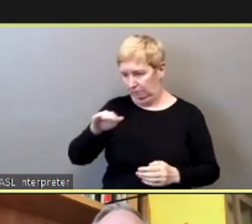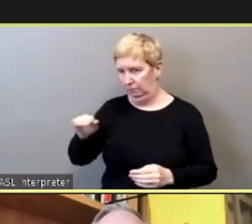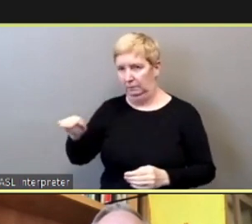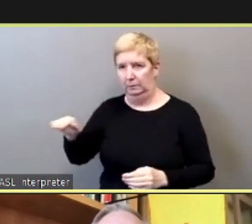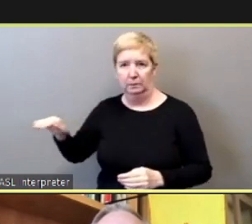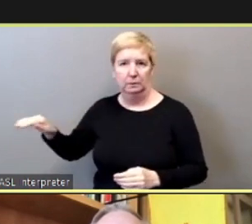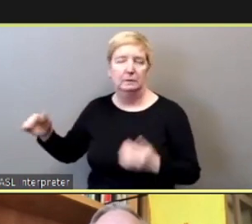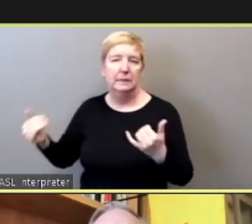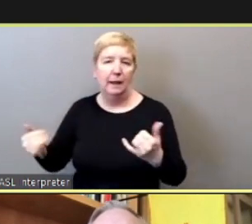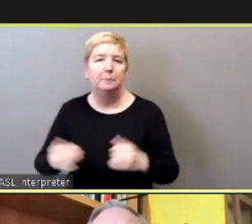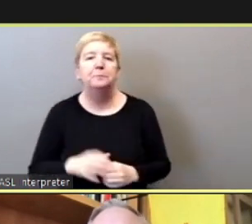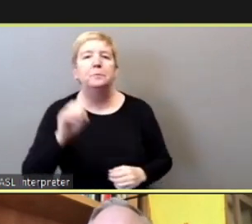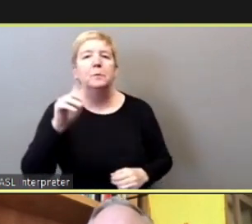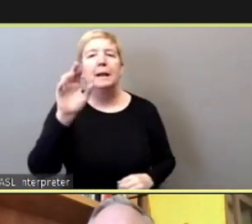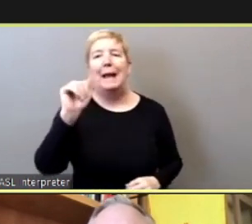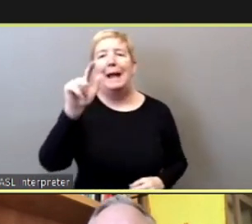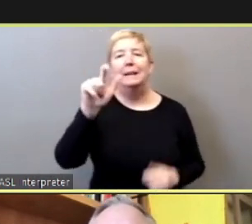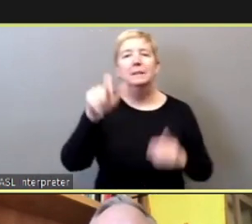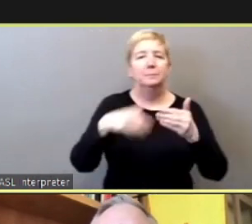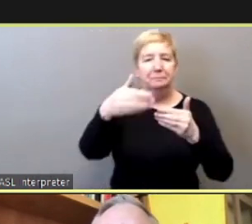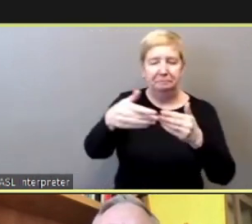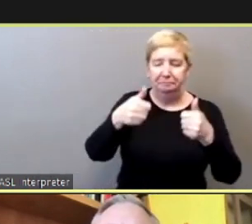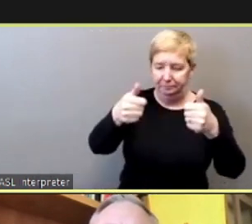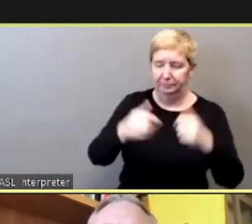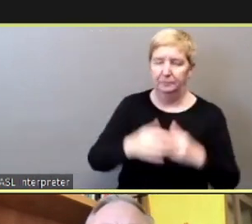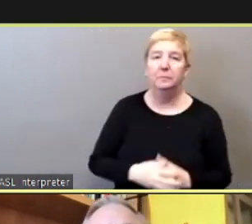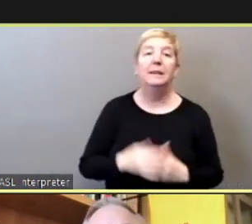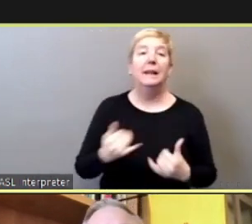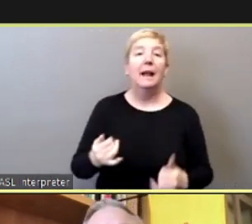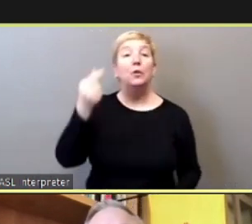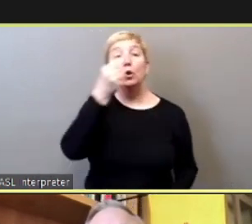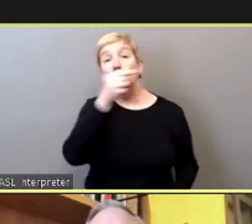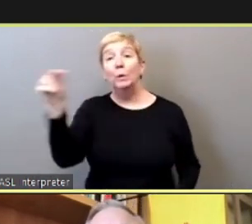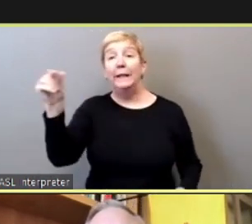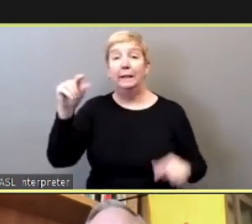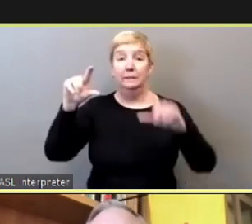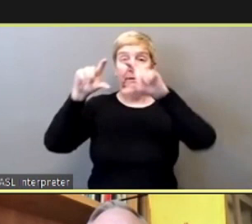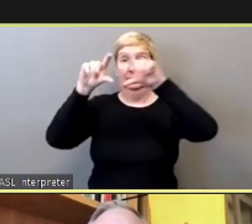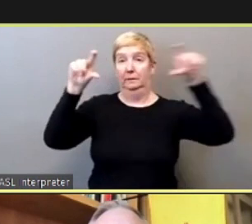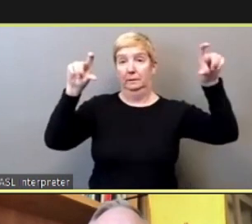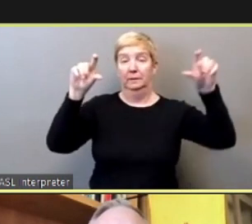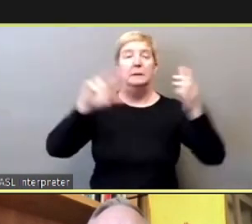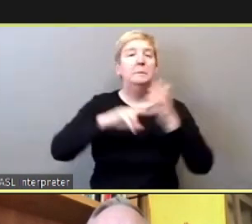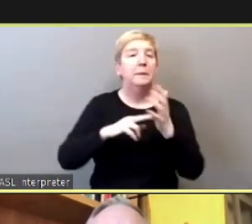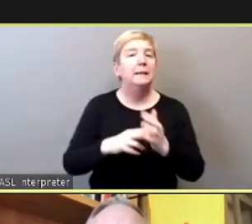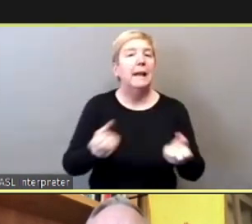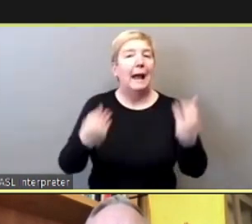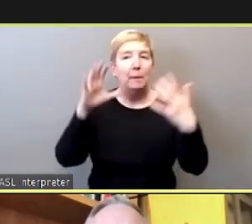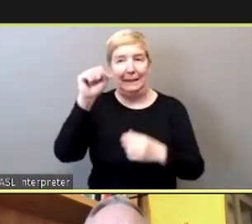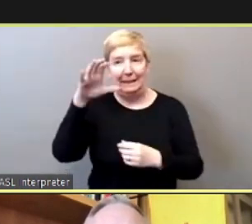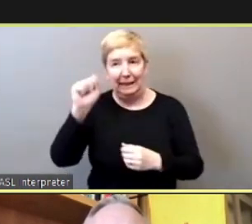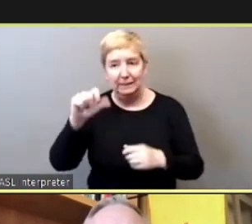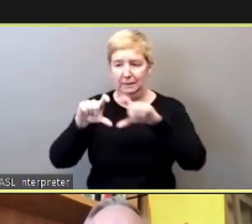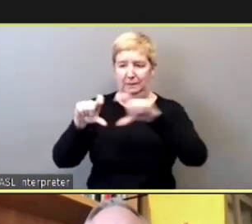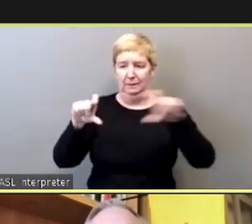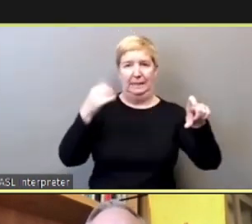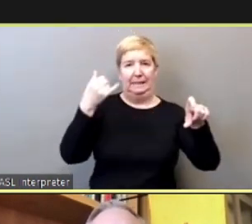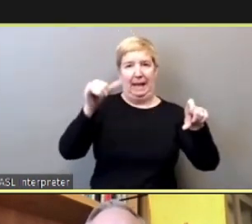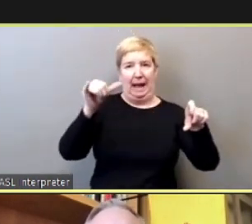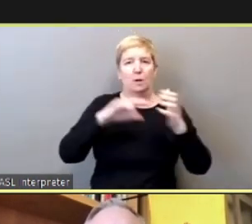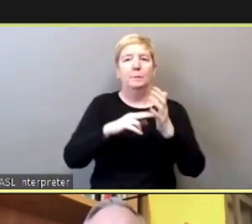please. Just those 3 curves, the green above is cases, the yellow is